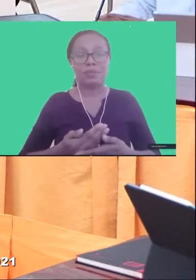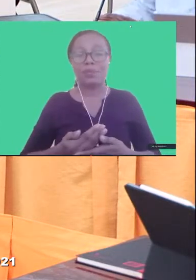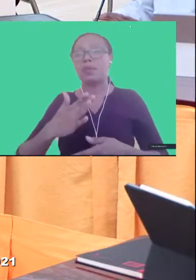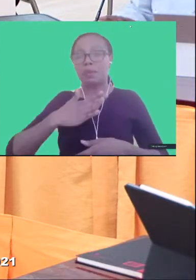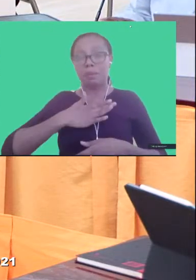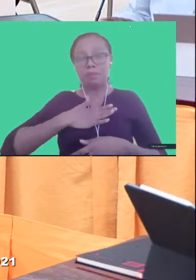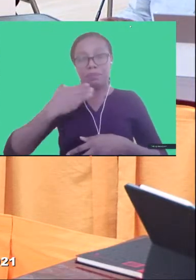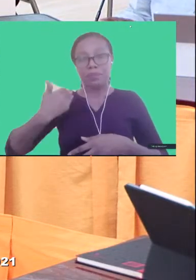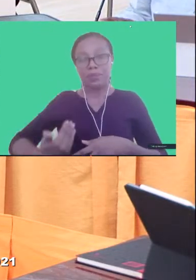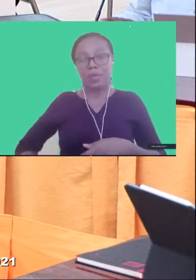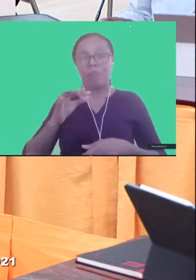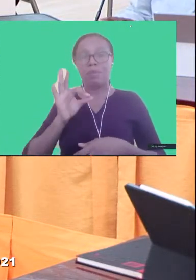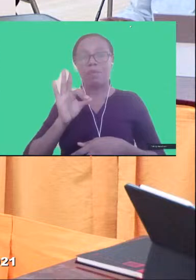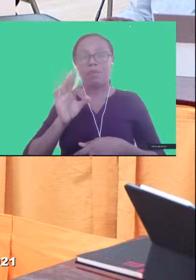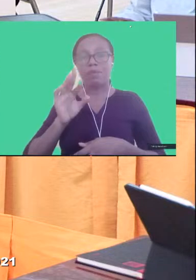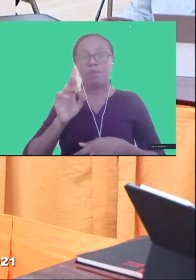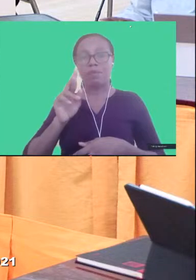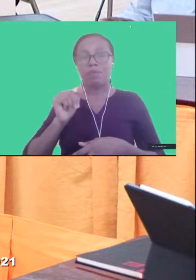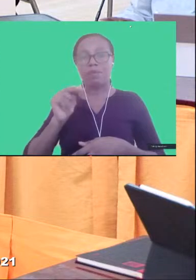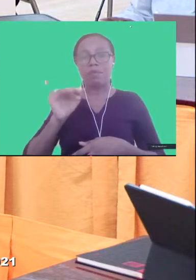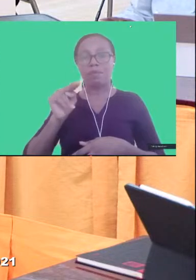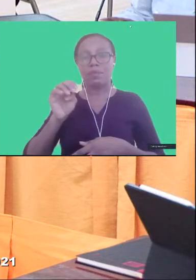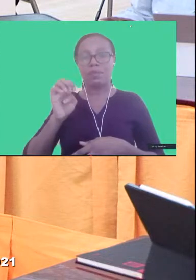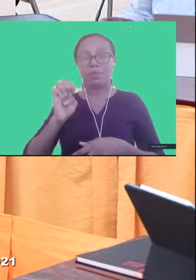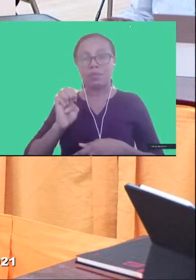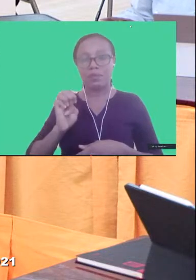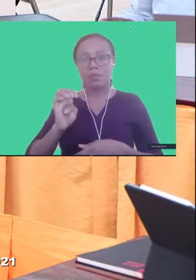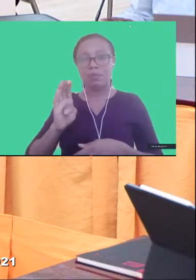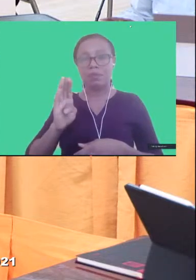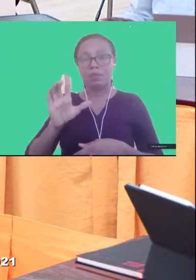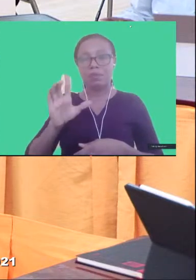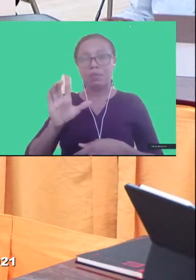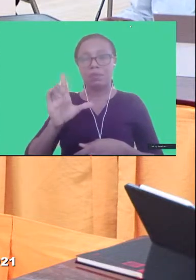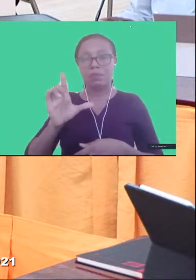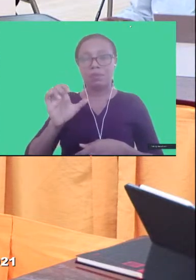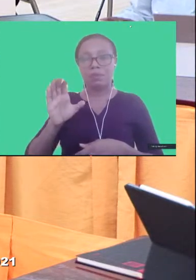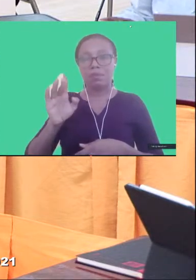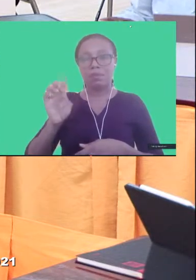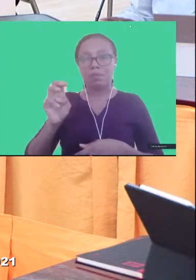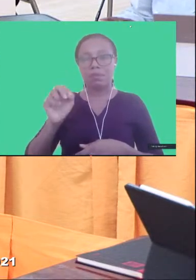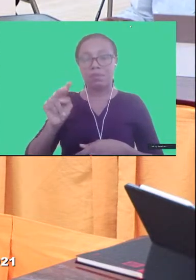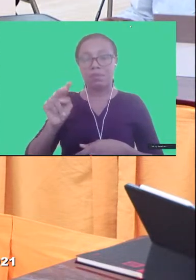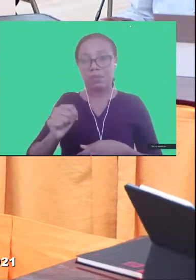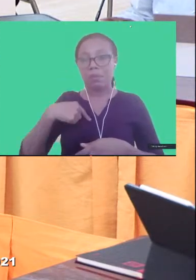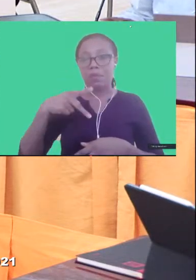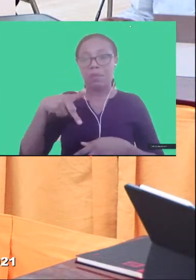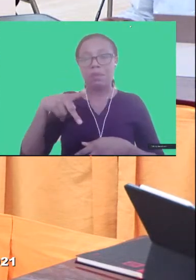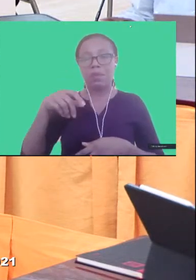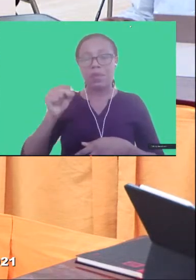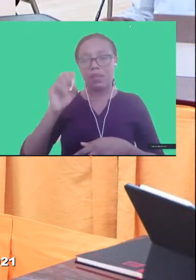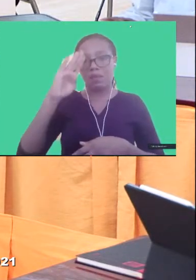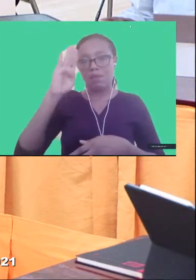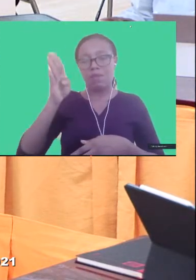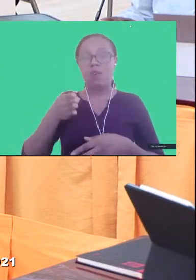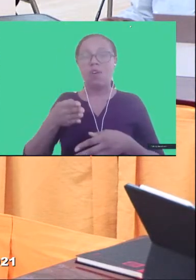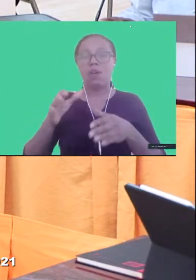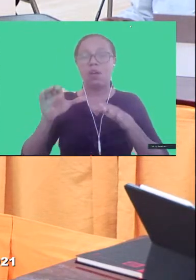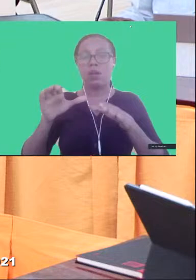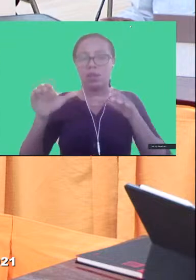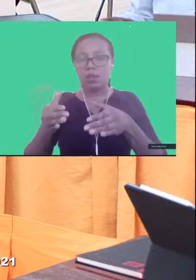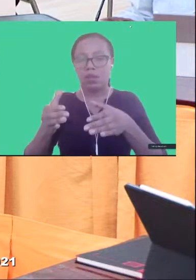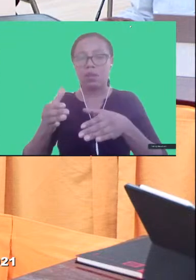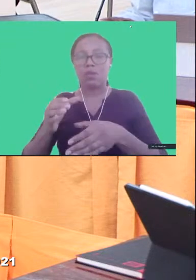the Division of Energy. The question asked was, what is it that we're doing, our ministry is